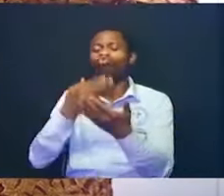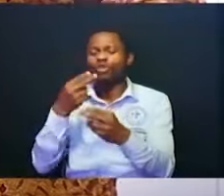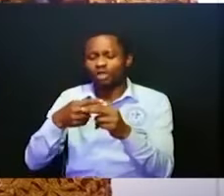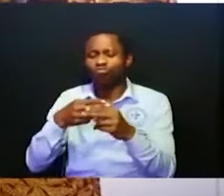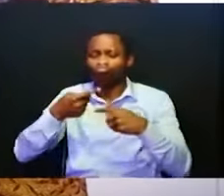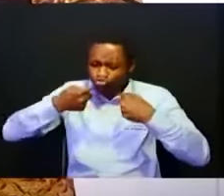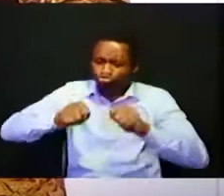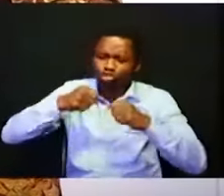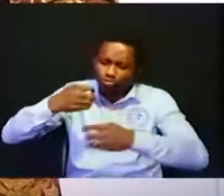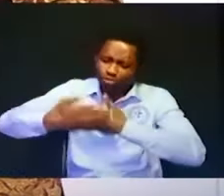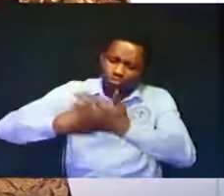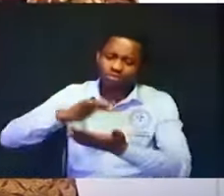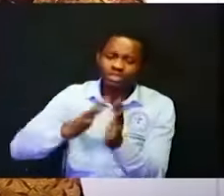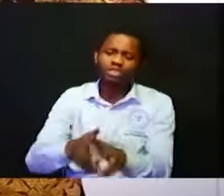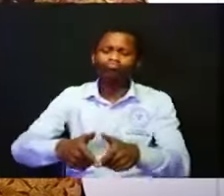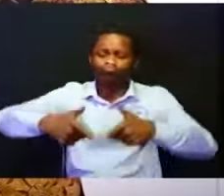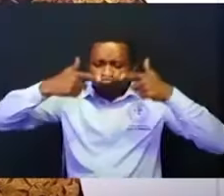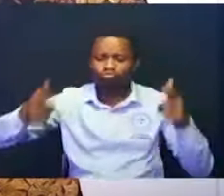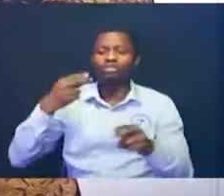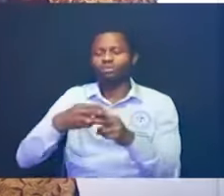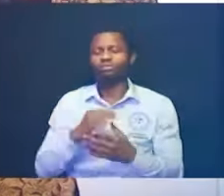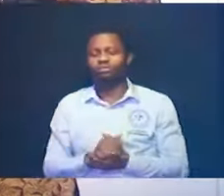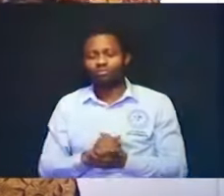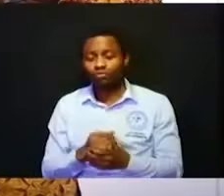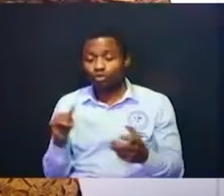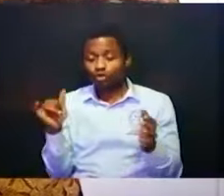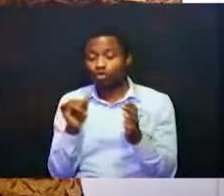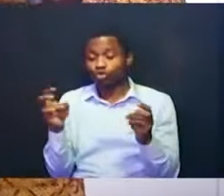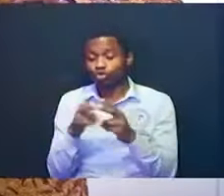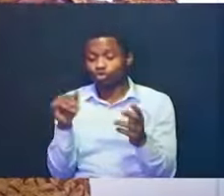name and that respect counts voluntarily